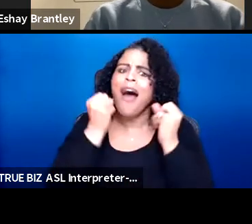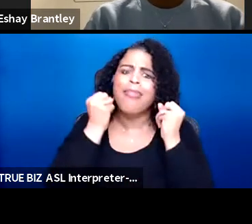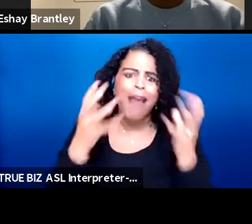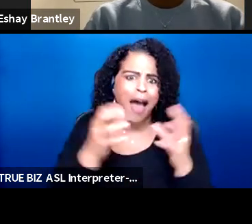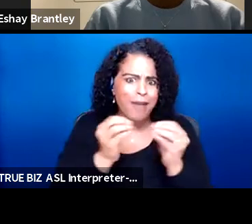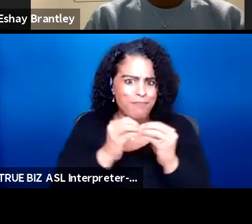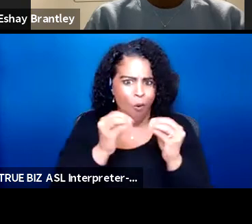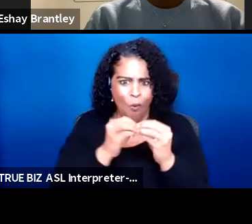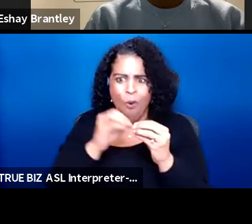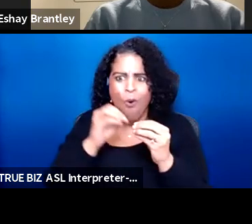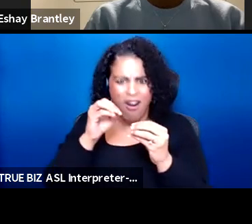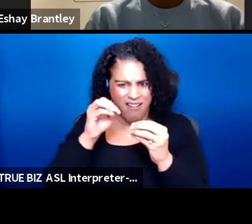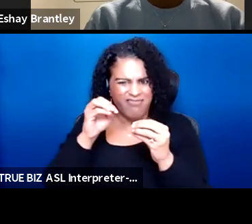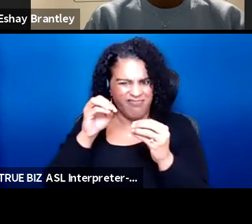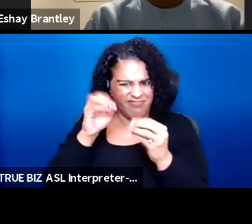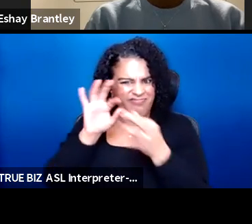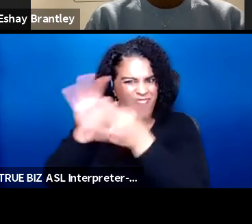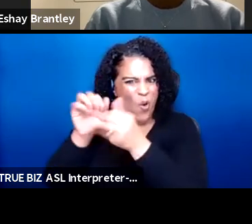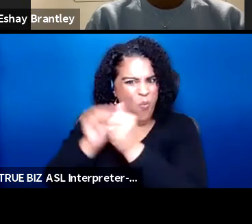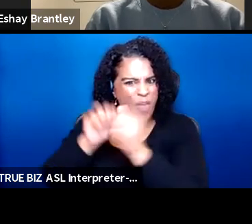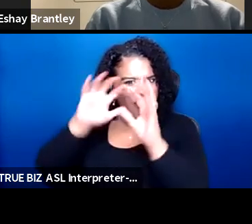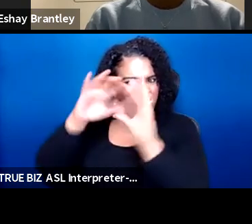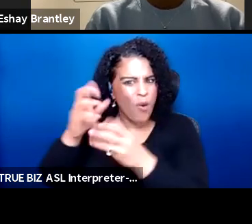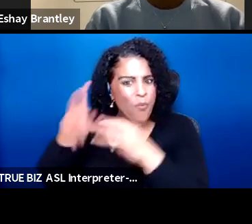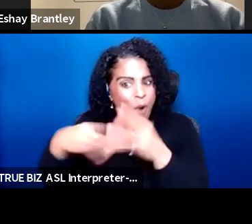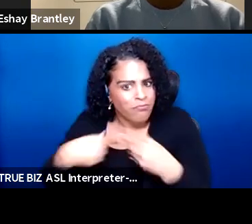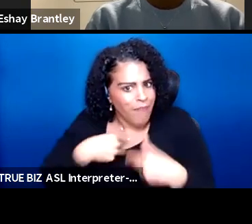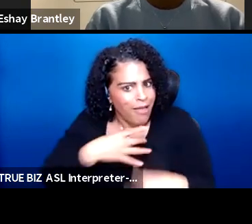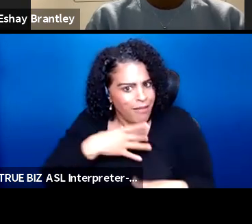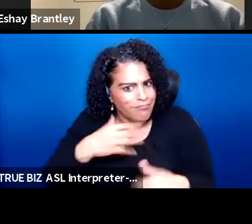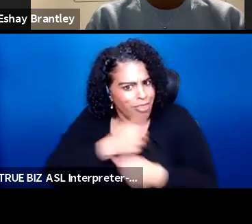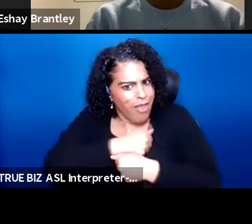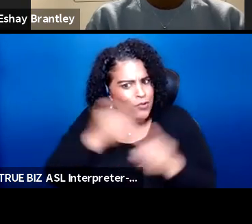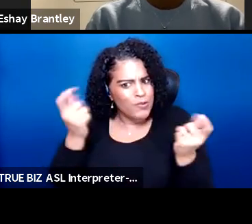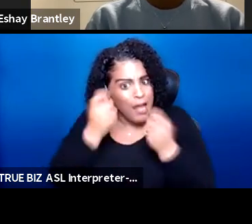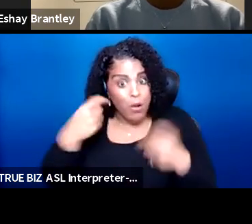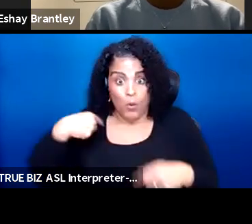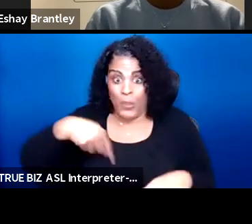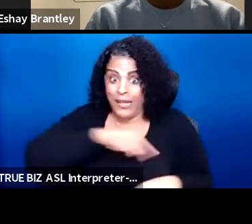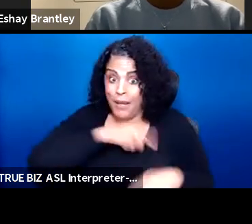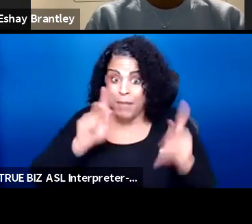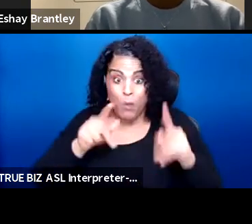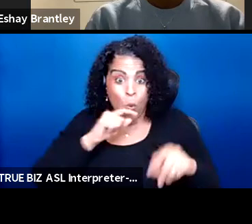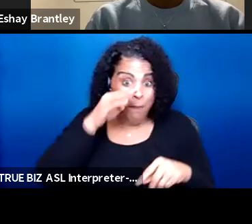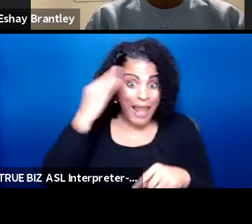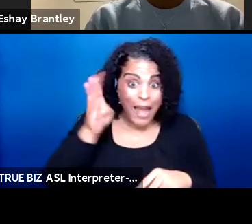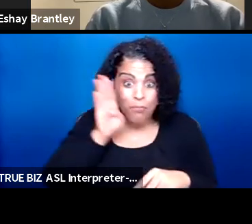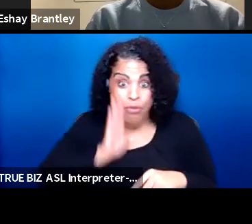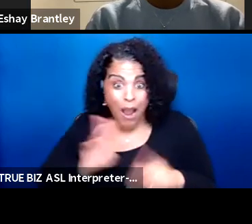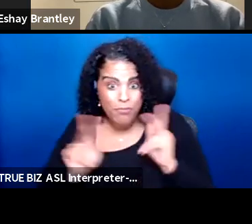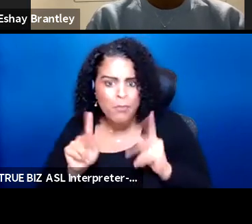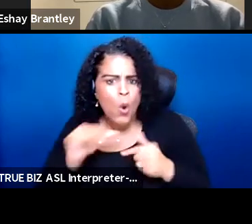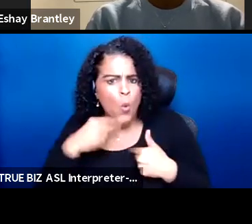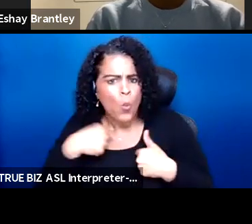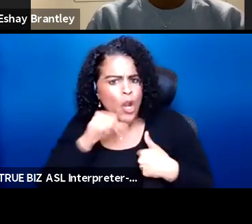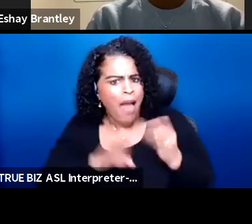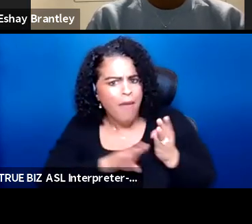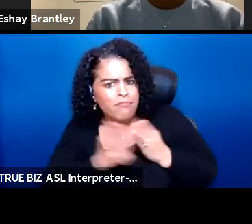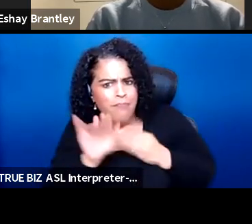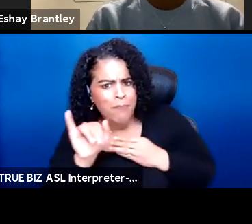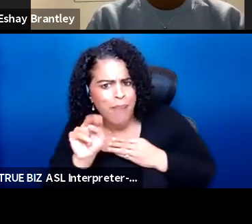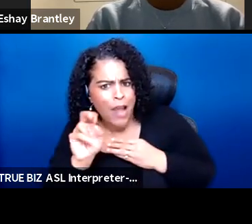know, and that's what I love to celebrate, because we as people who are Black and brown, we're not the minority in the world.